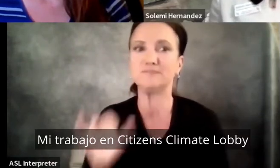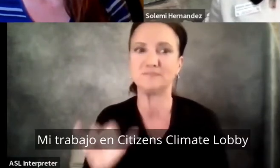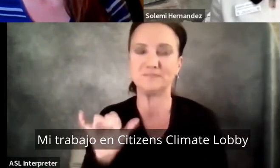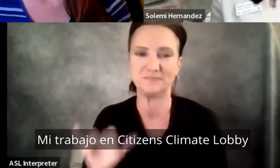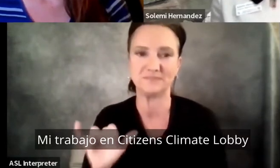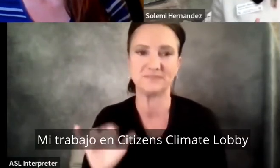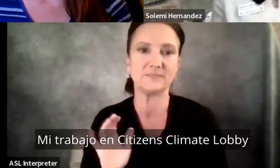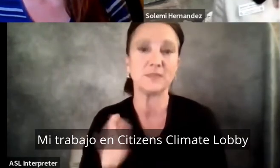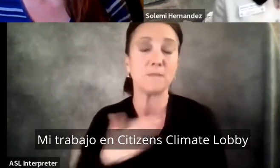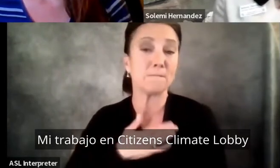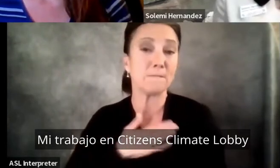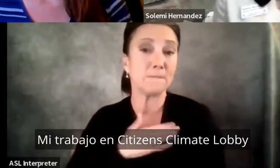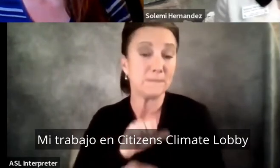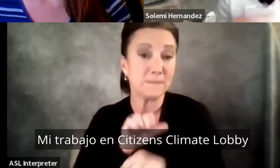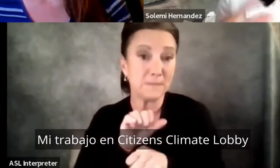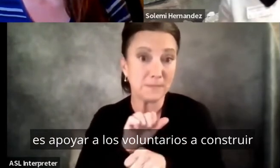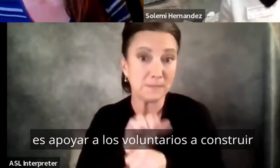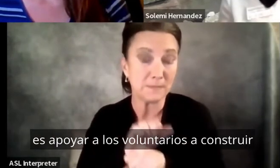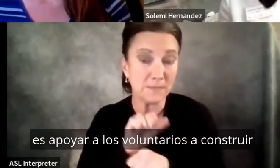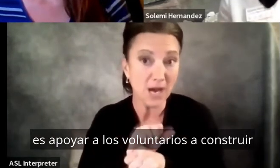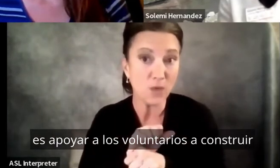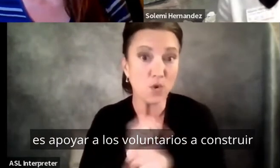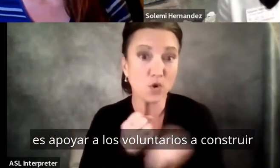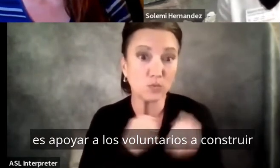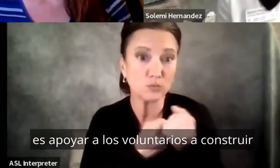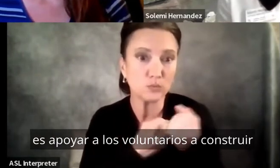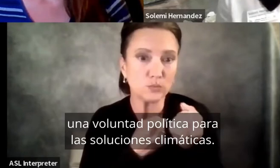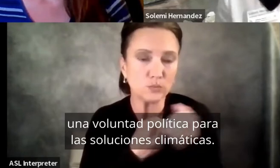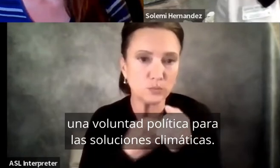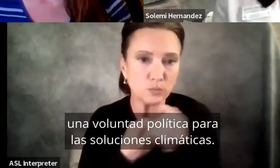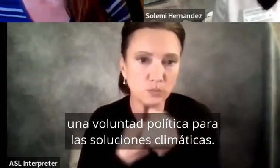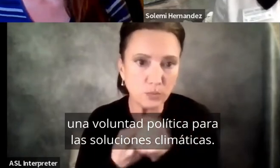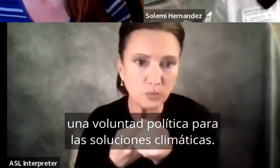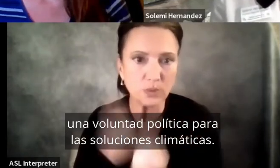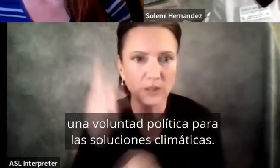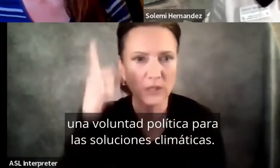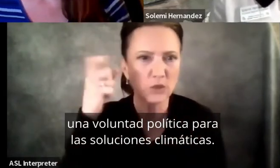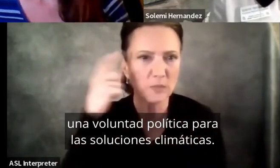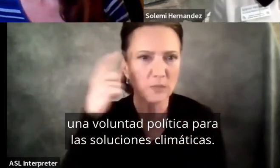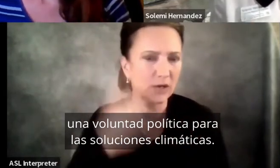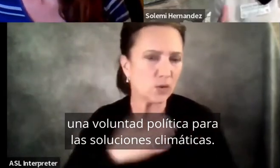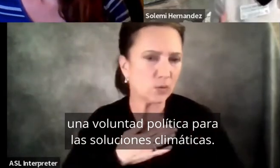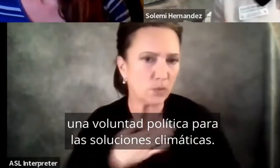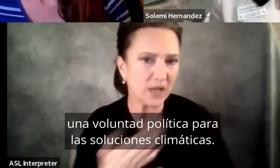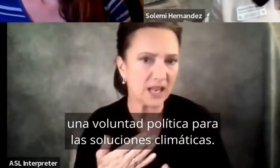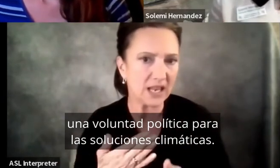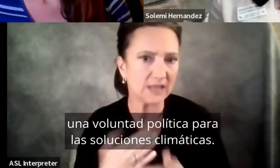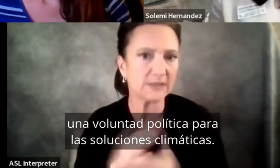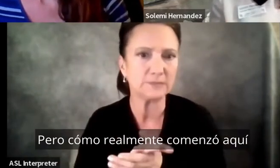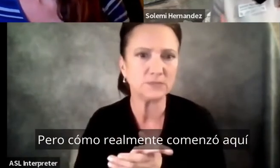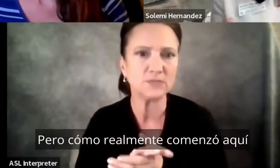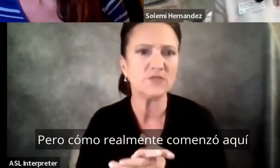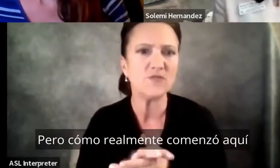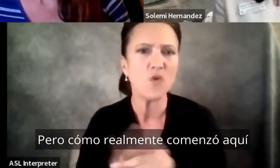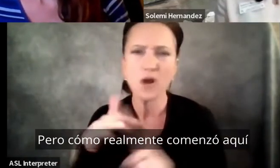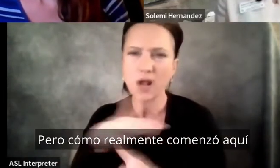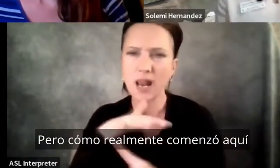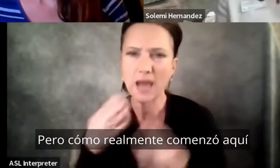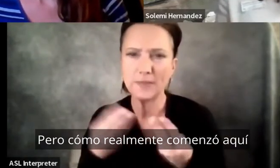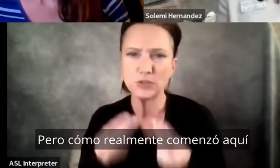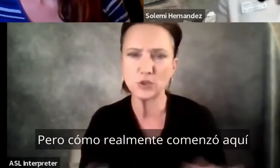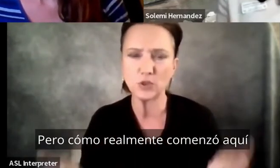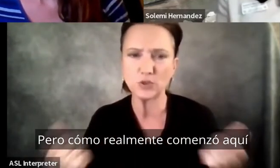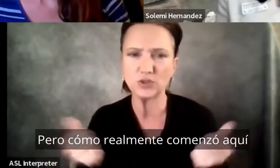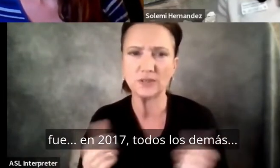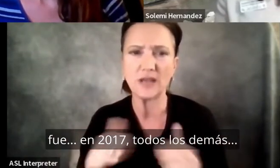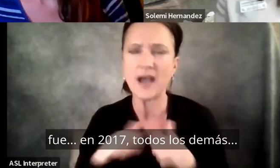My work in Citizens Climate Lobby is to support volunteers to build political will for climate solutions. But how it really